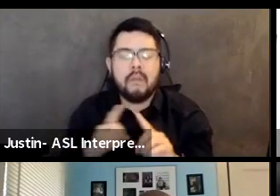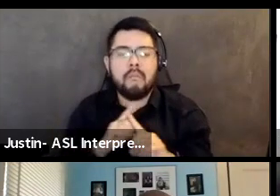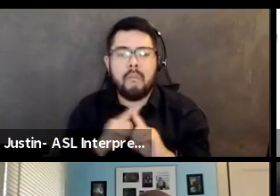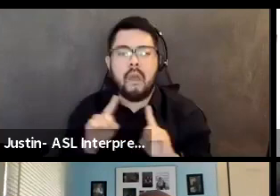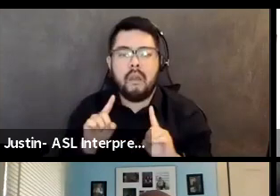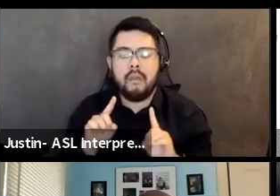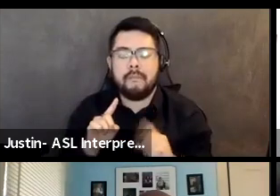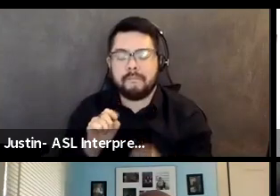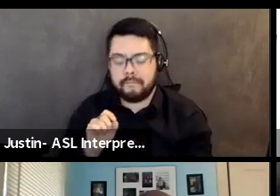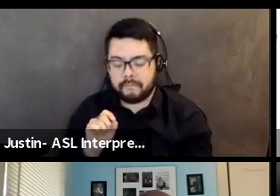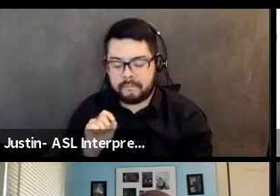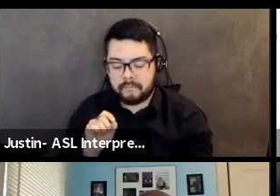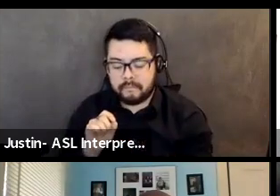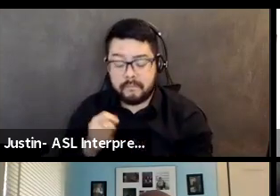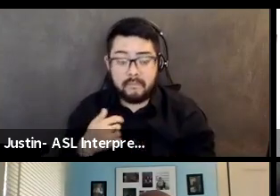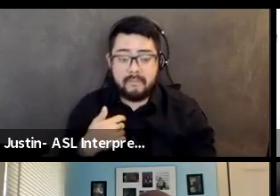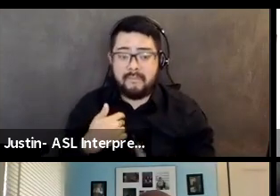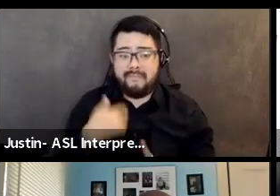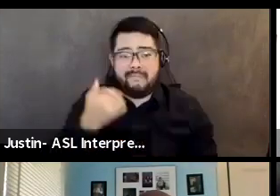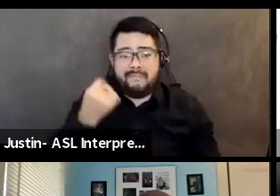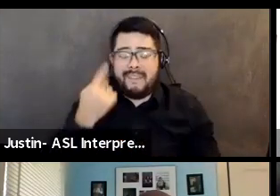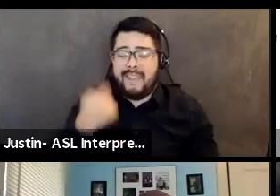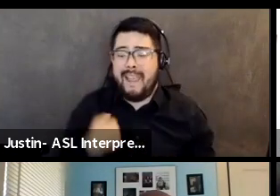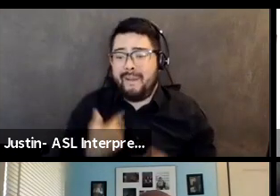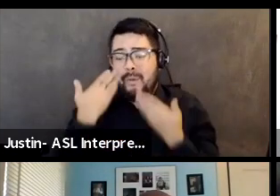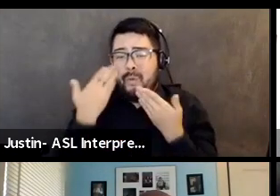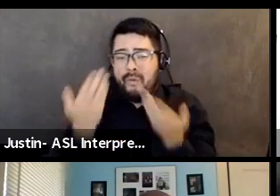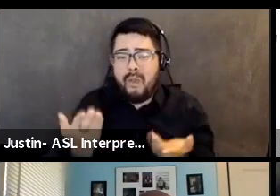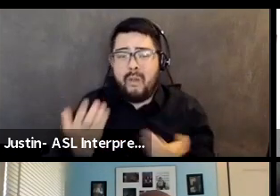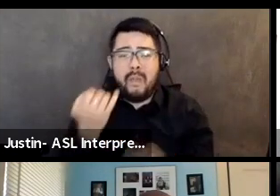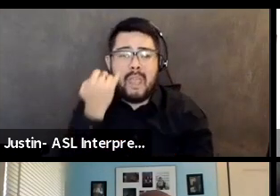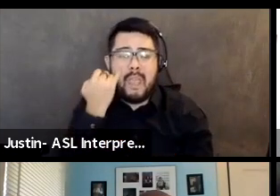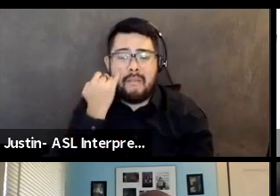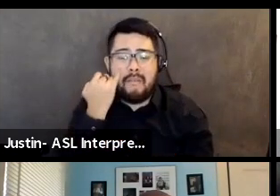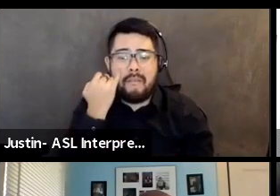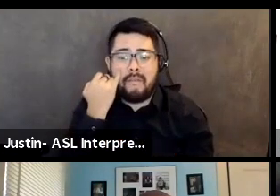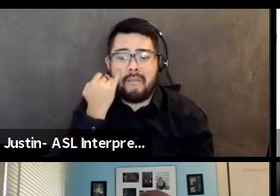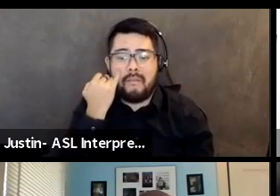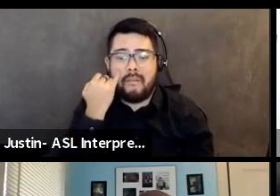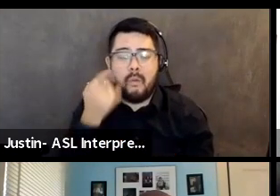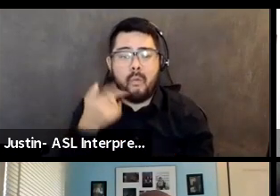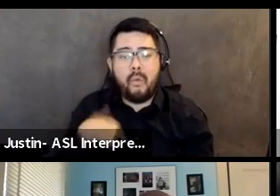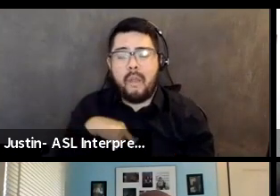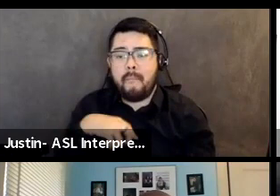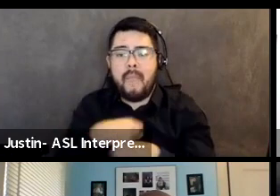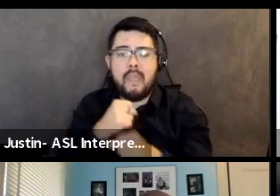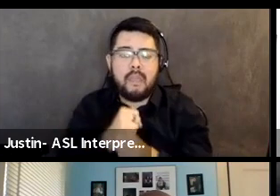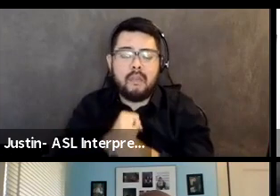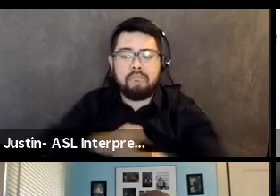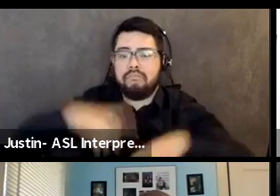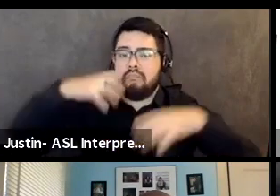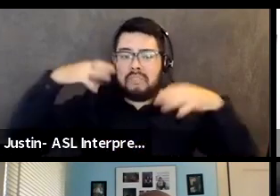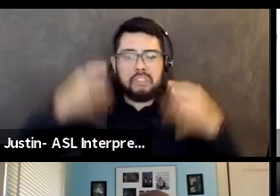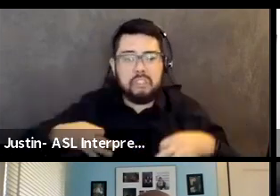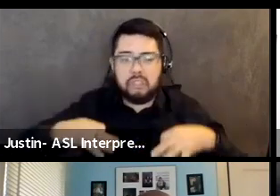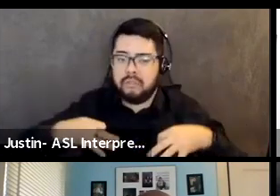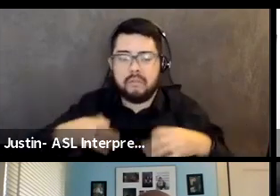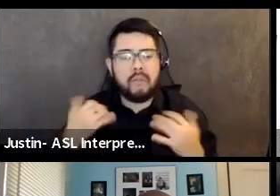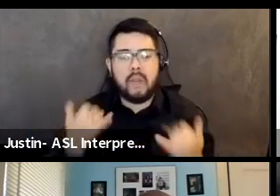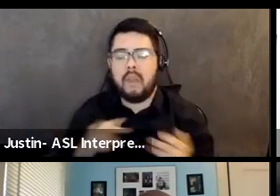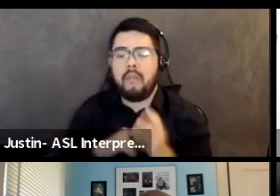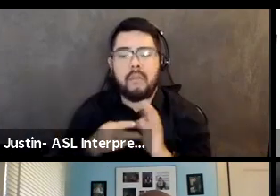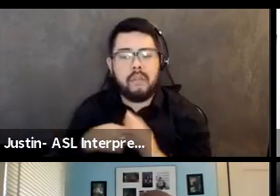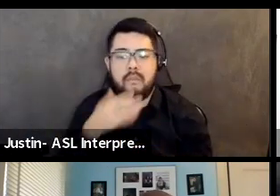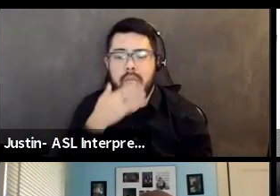i don't know that making a black and white decision is going to get us to a better